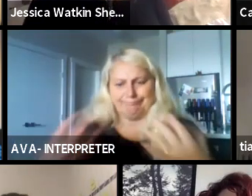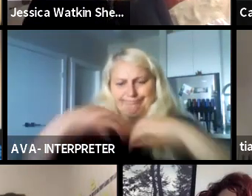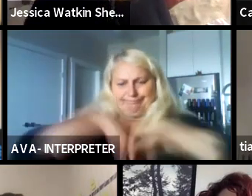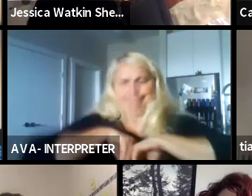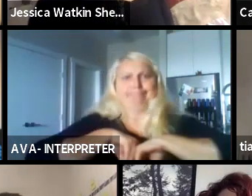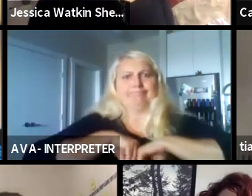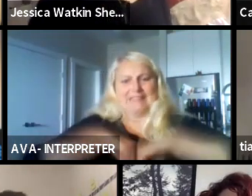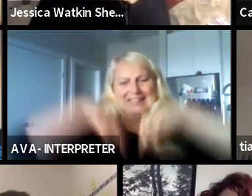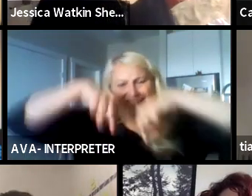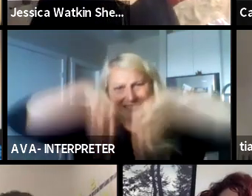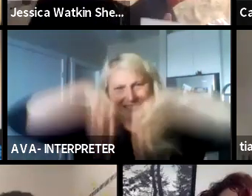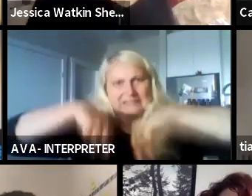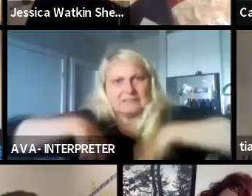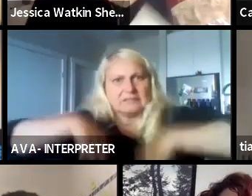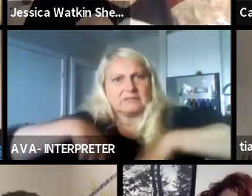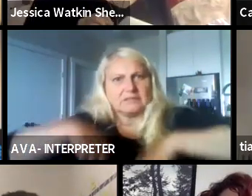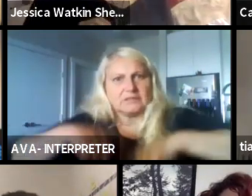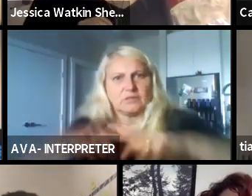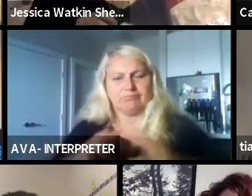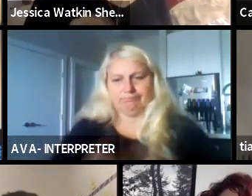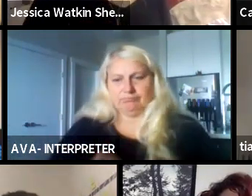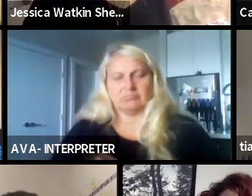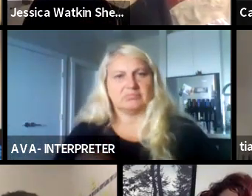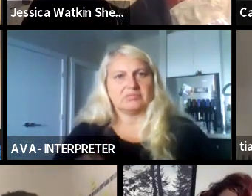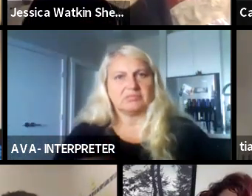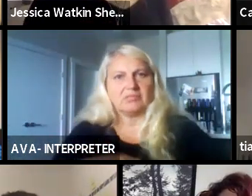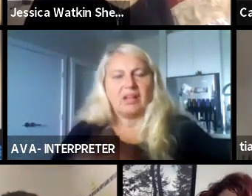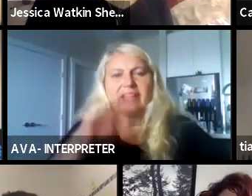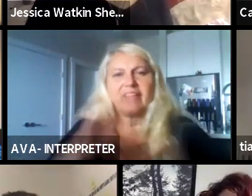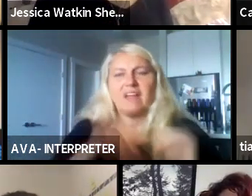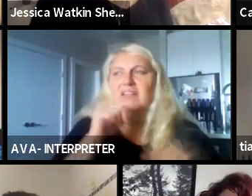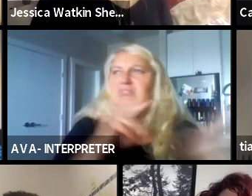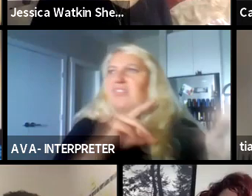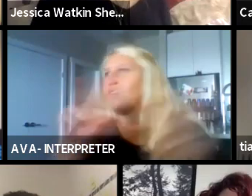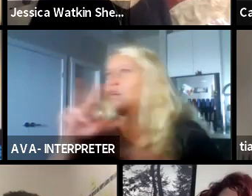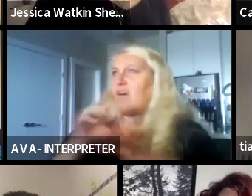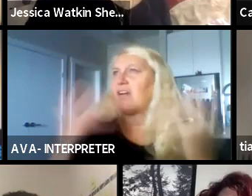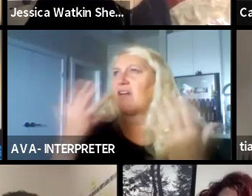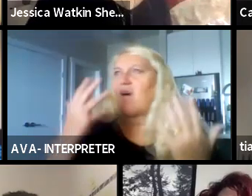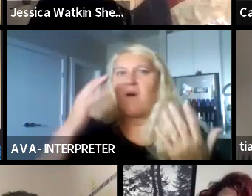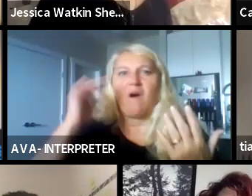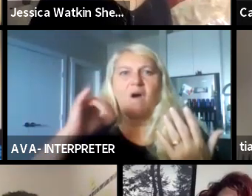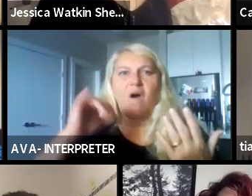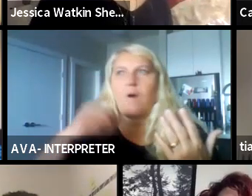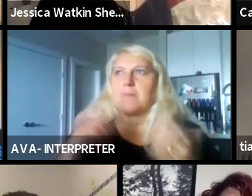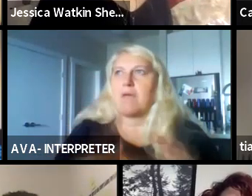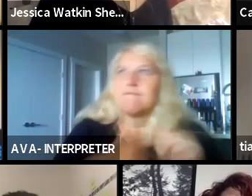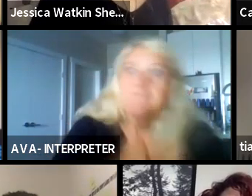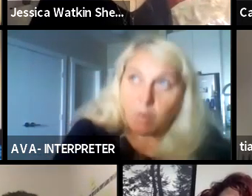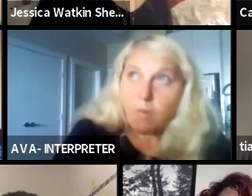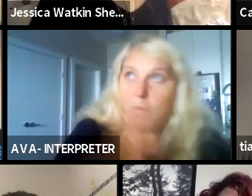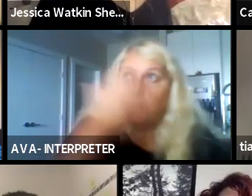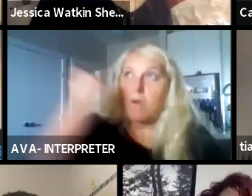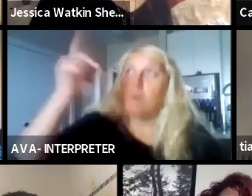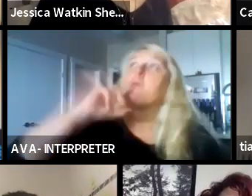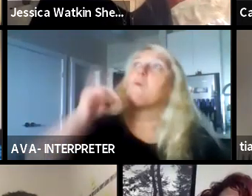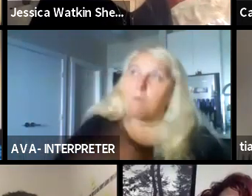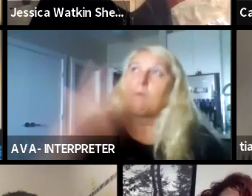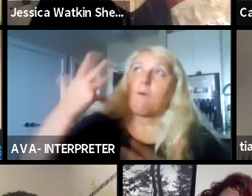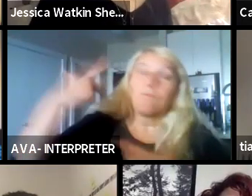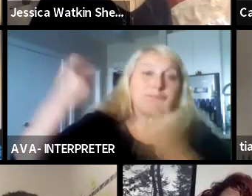to perform the illusions of capitalism or perform the culture of white